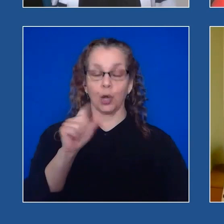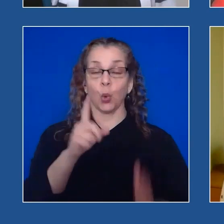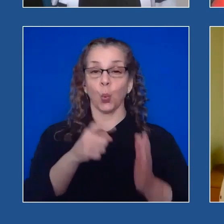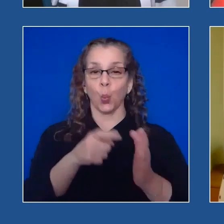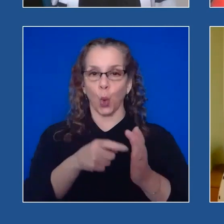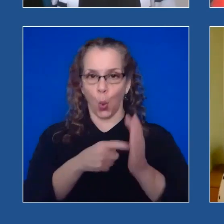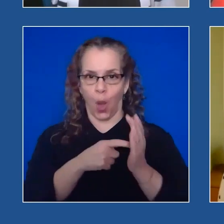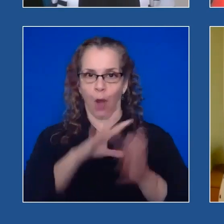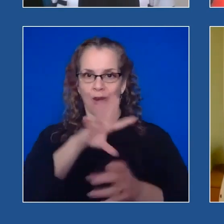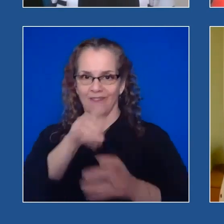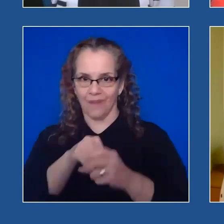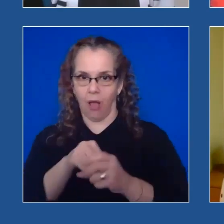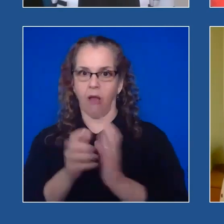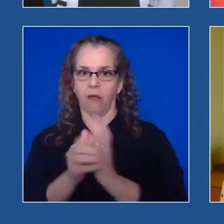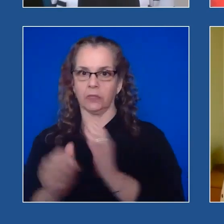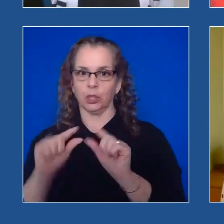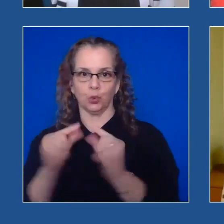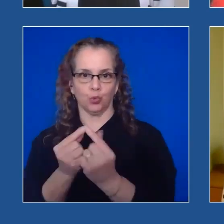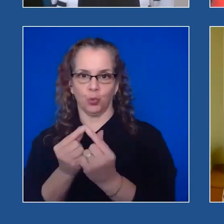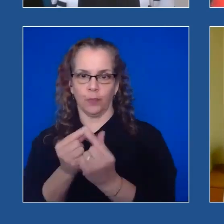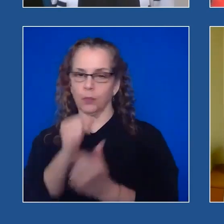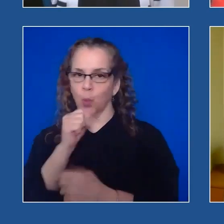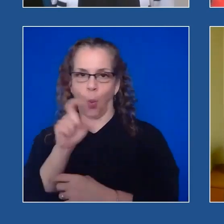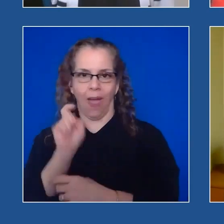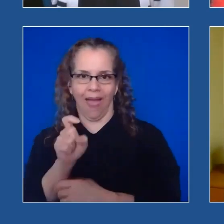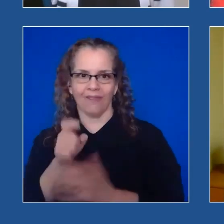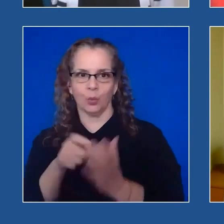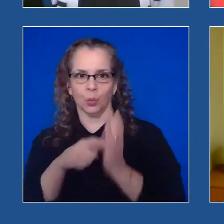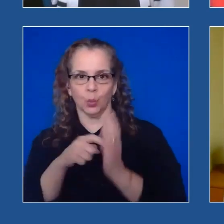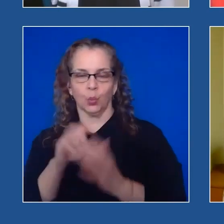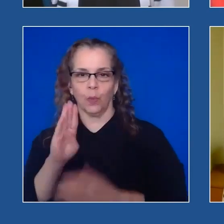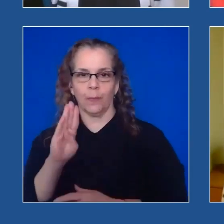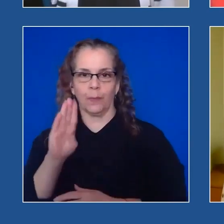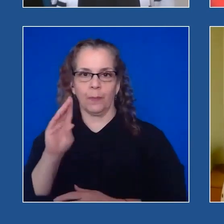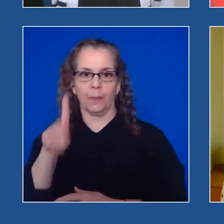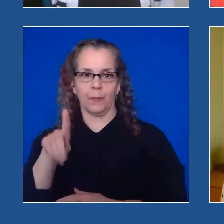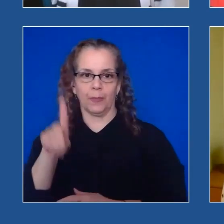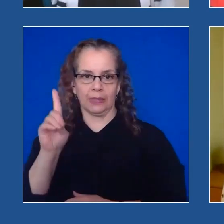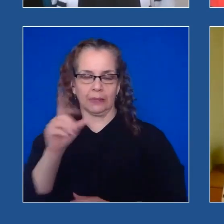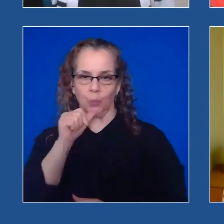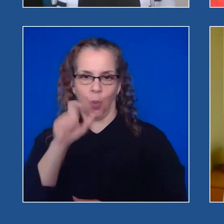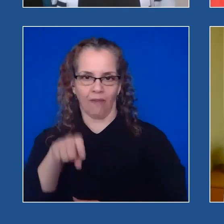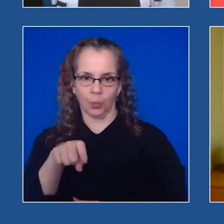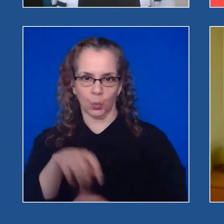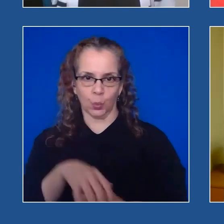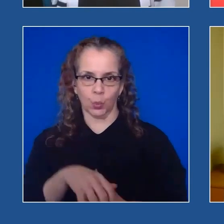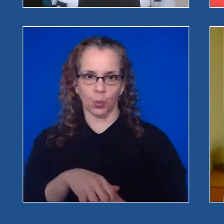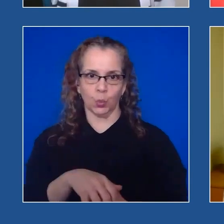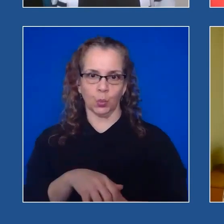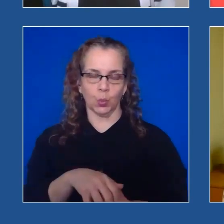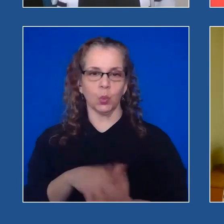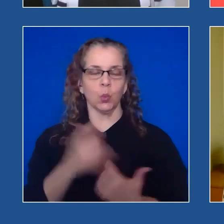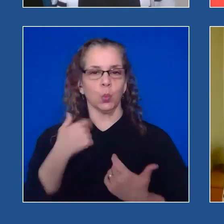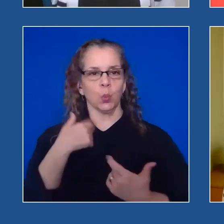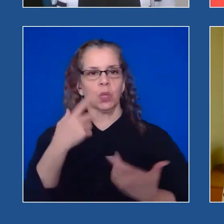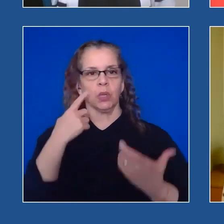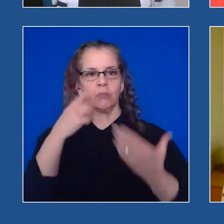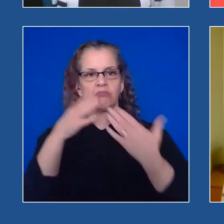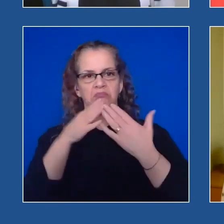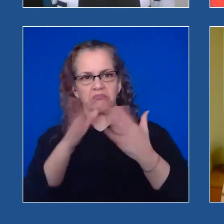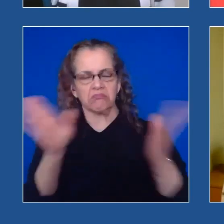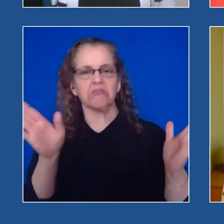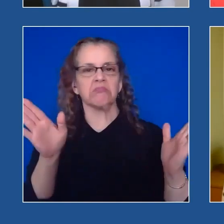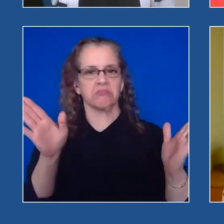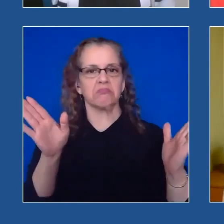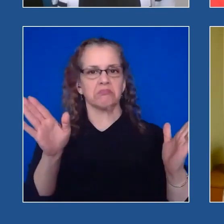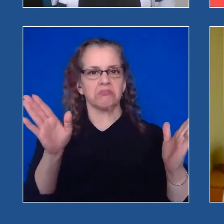groups themselves. So we care more about functional impairment and overall dysregulation, which can have some overlap with BPD